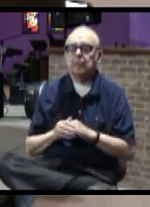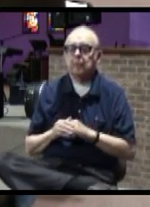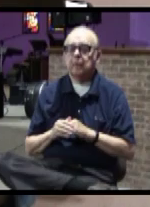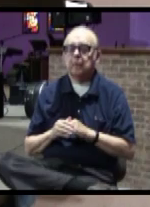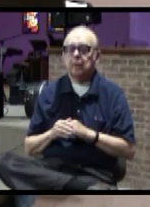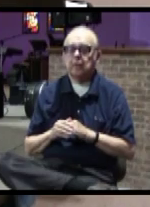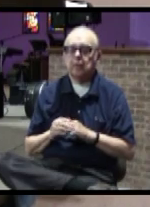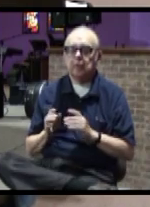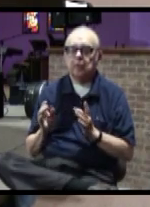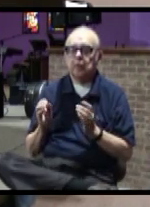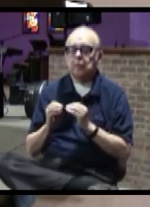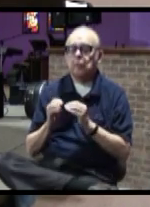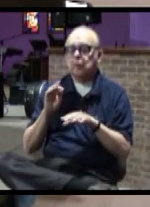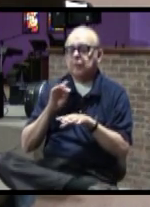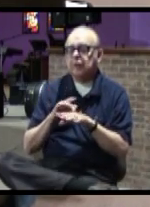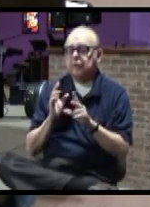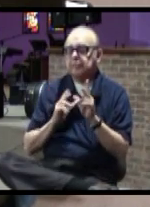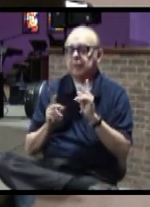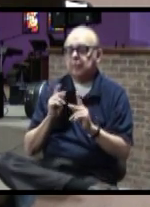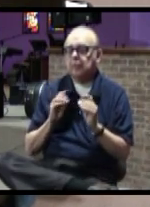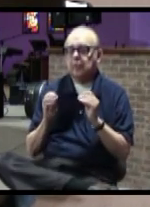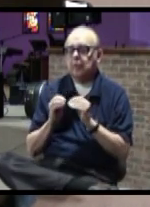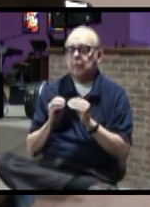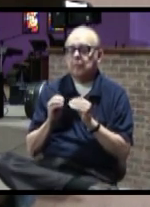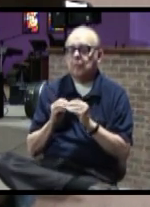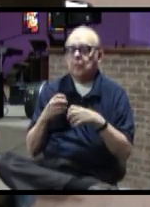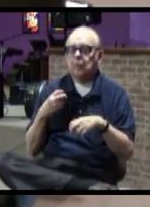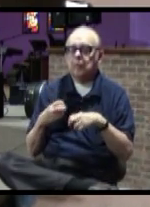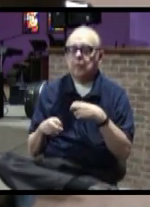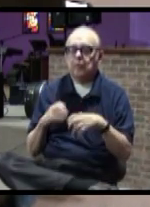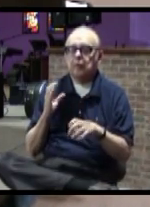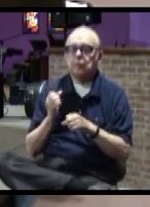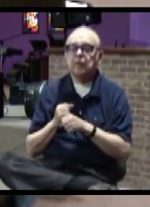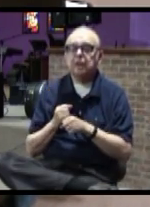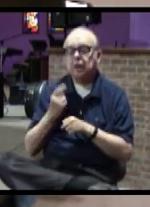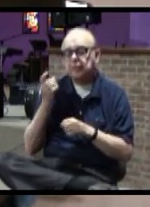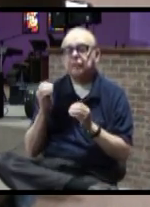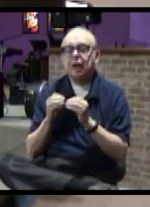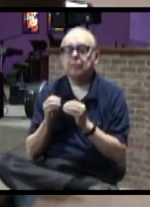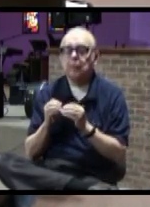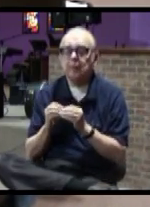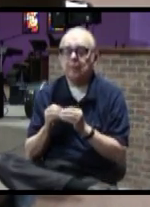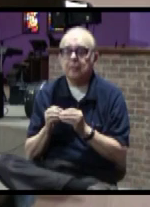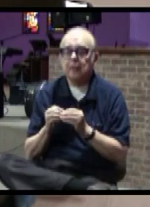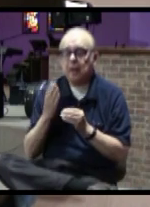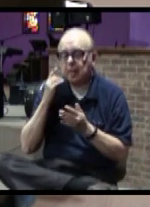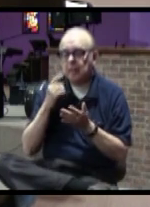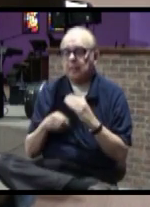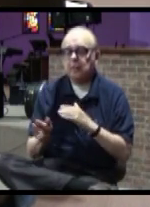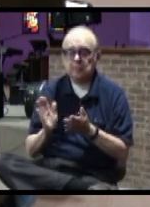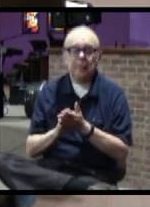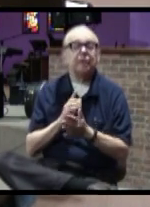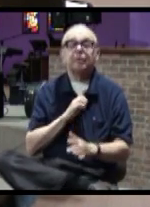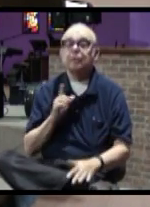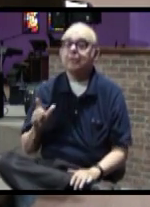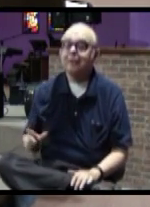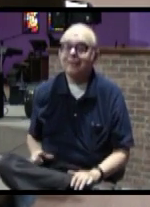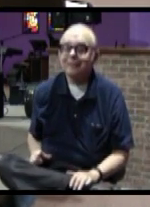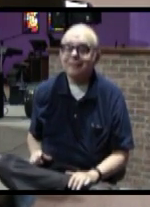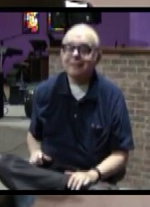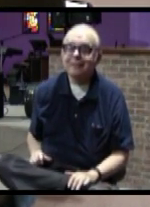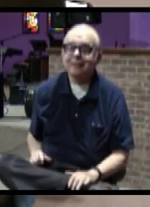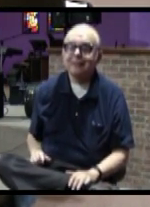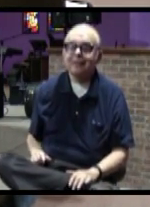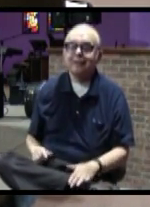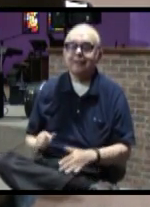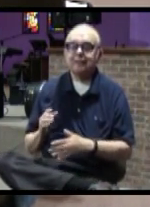more and more and more. And the more we reach out to people, the more issues we're getting. And you know what?